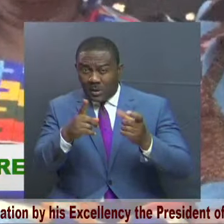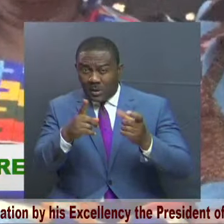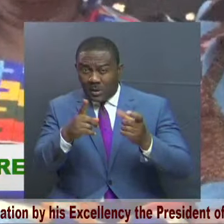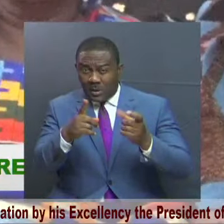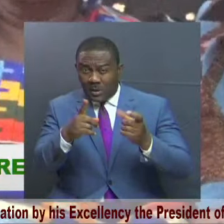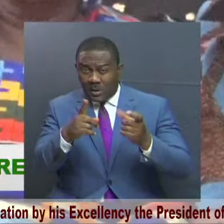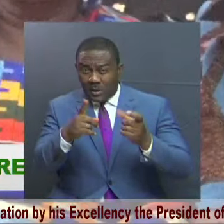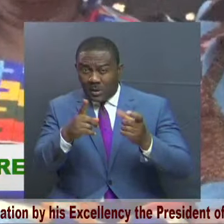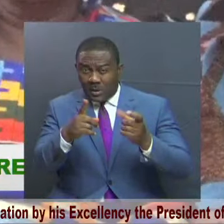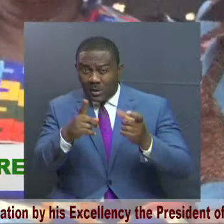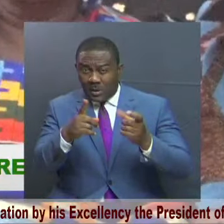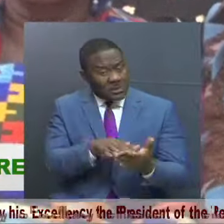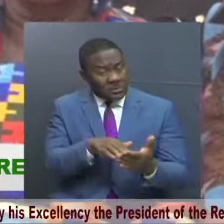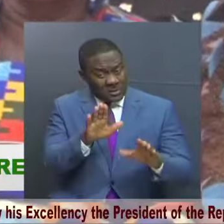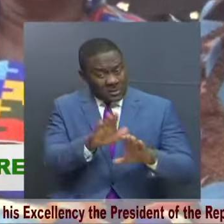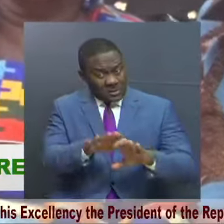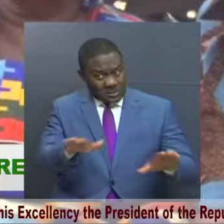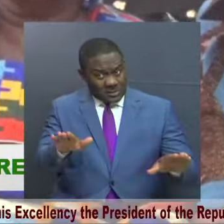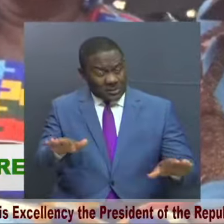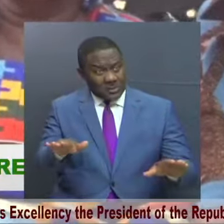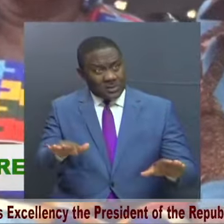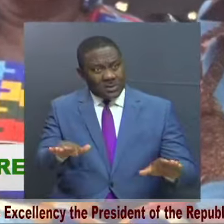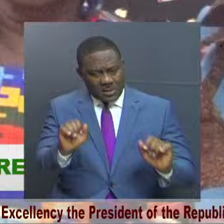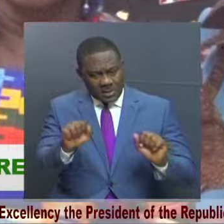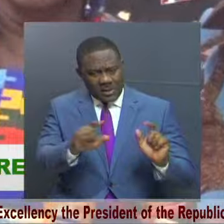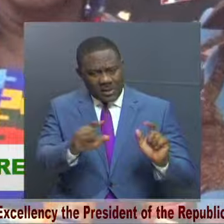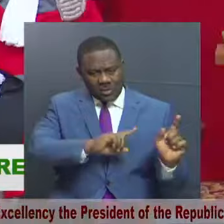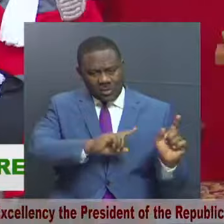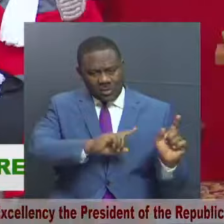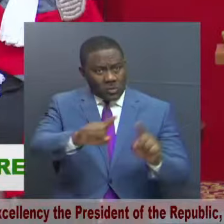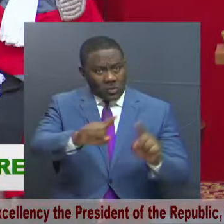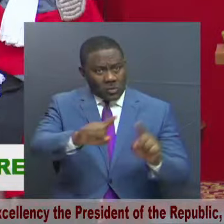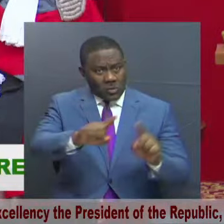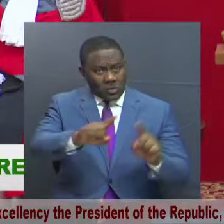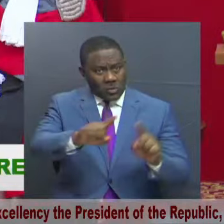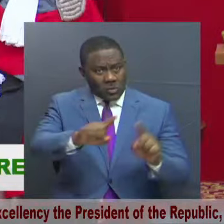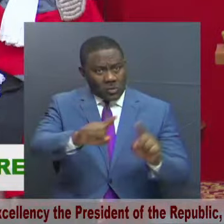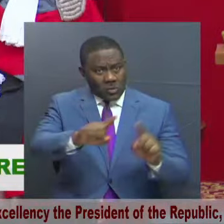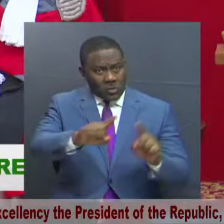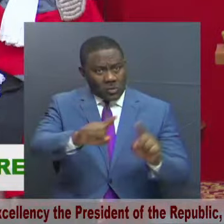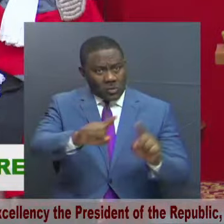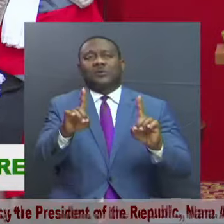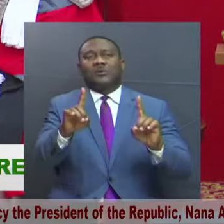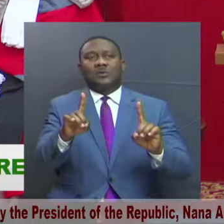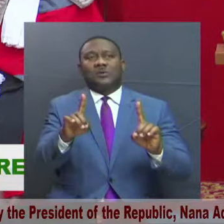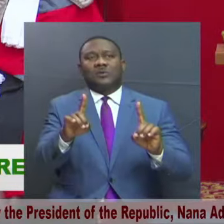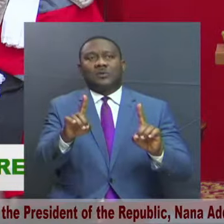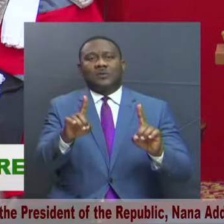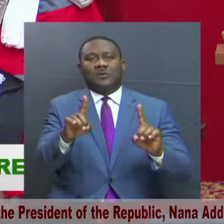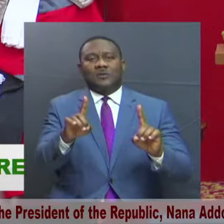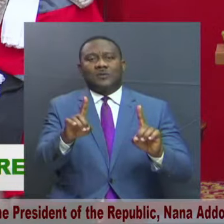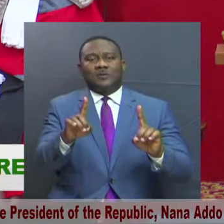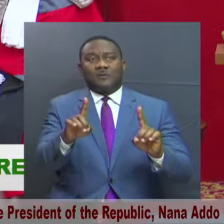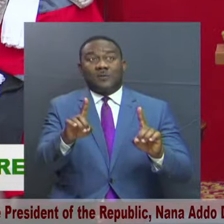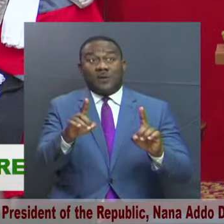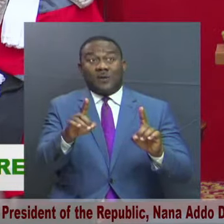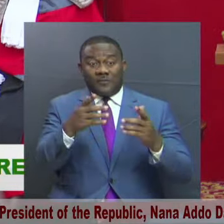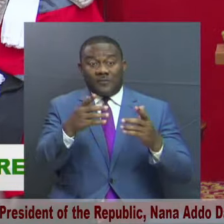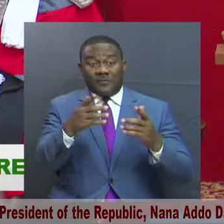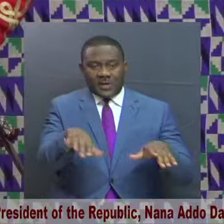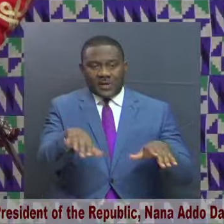helping them AC access complimentary education and transition into formal